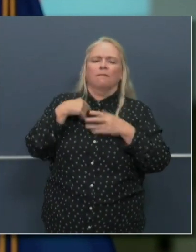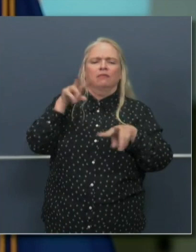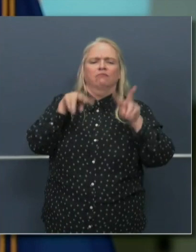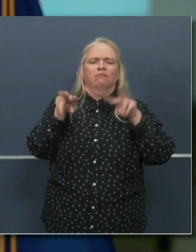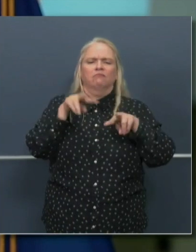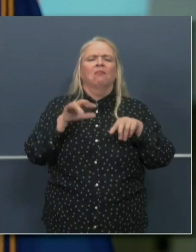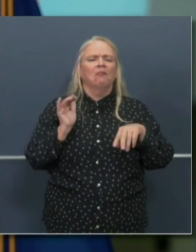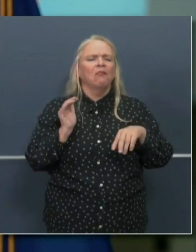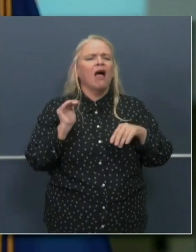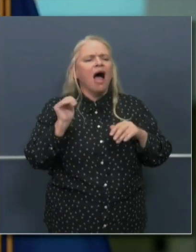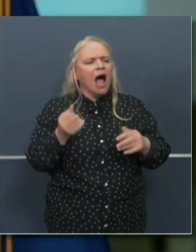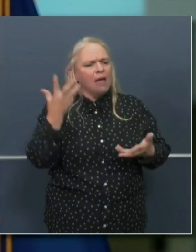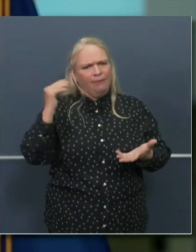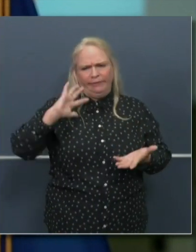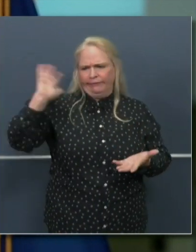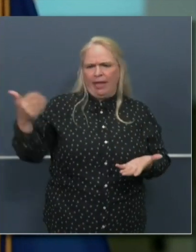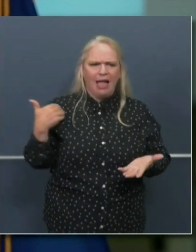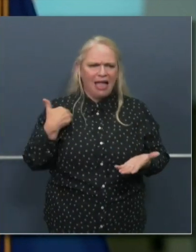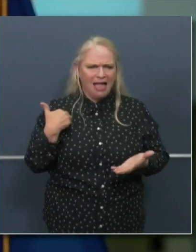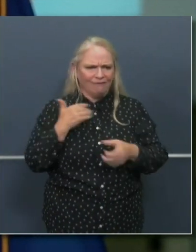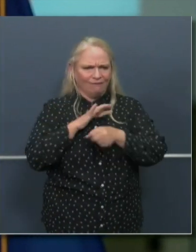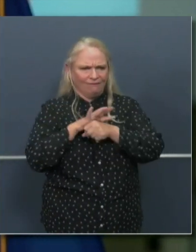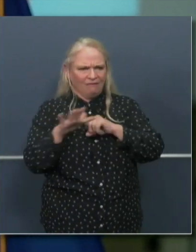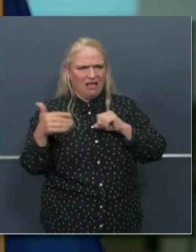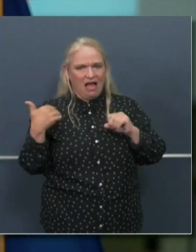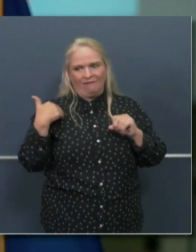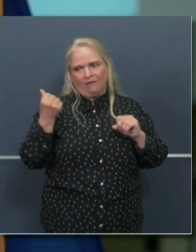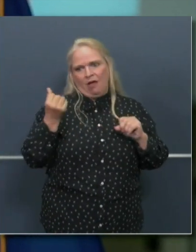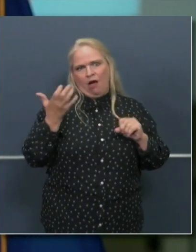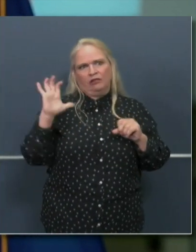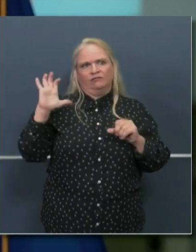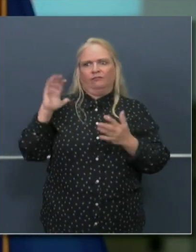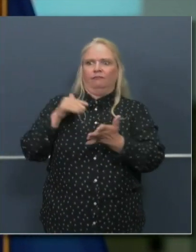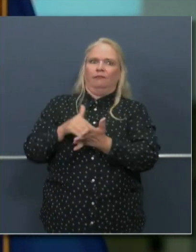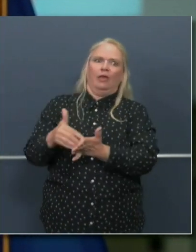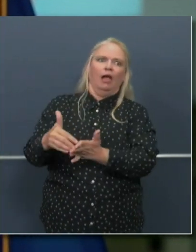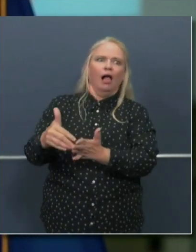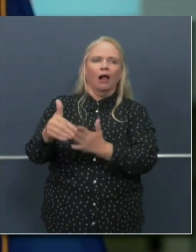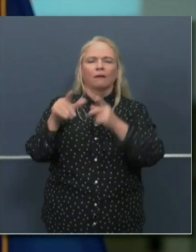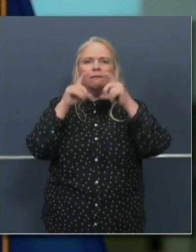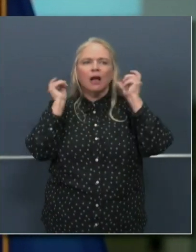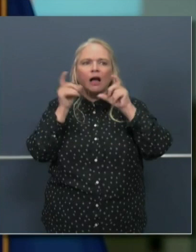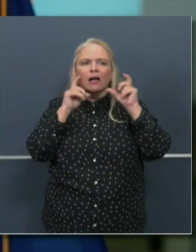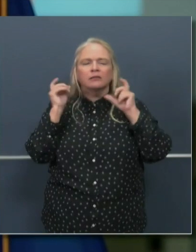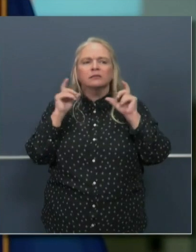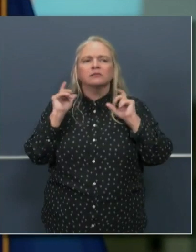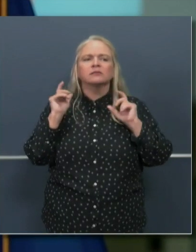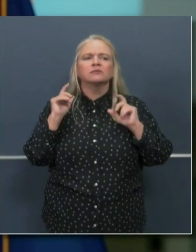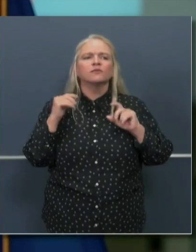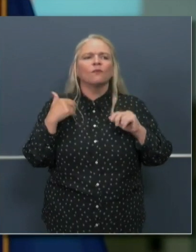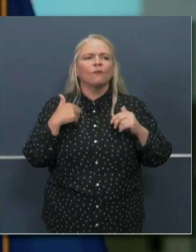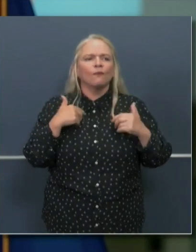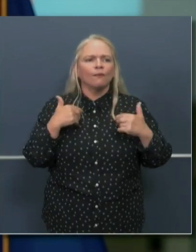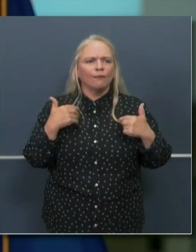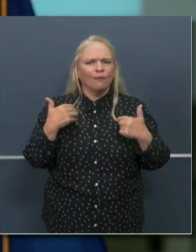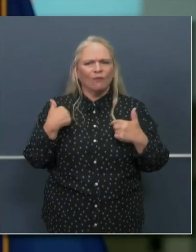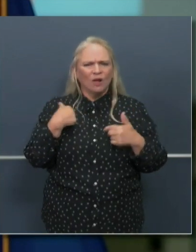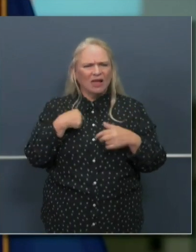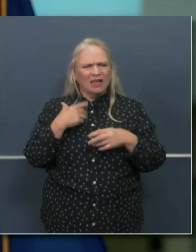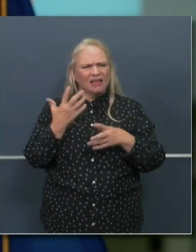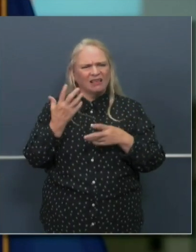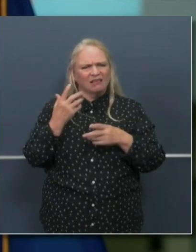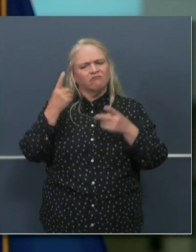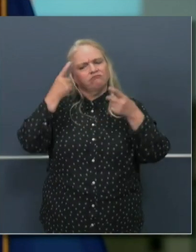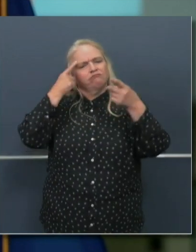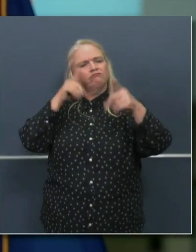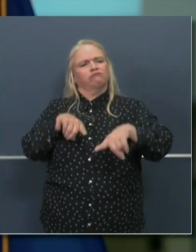capacity the state has, hundreds and hundreds of millions of masks. When we made the agreement for a large procurement, which many of you have written